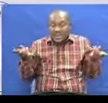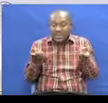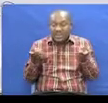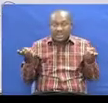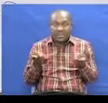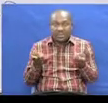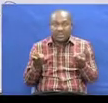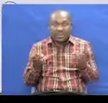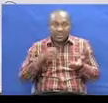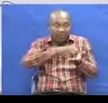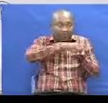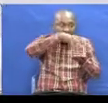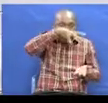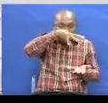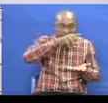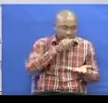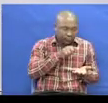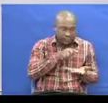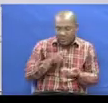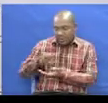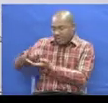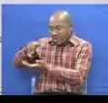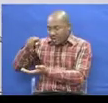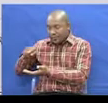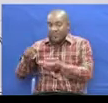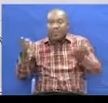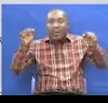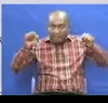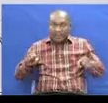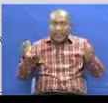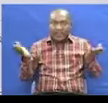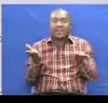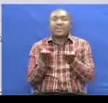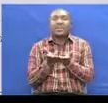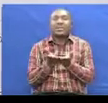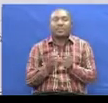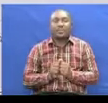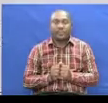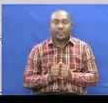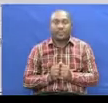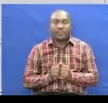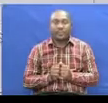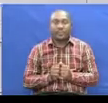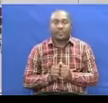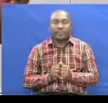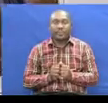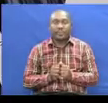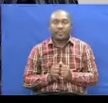side must be equal to the value of the right-hand side. Number